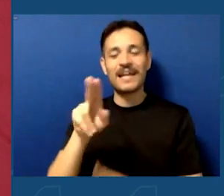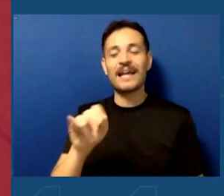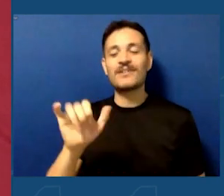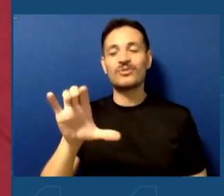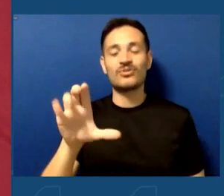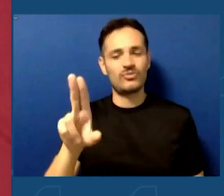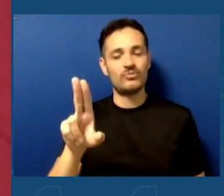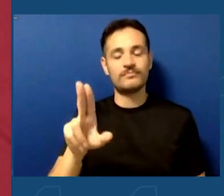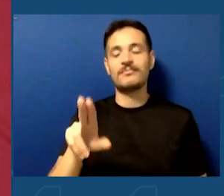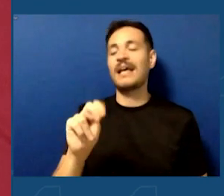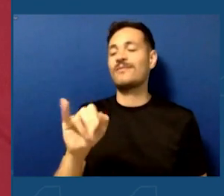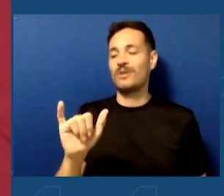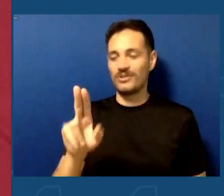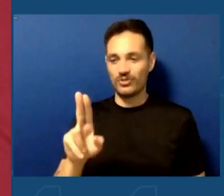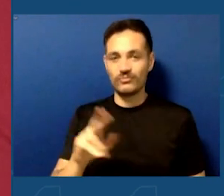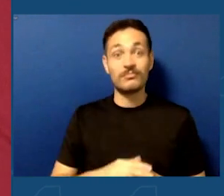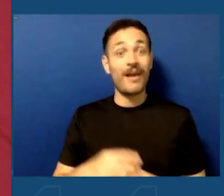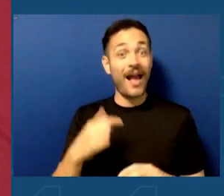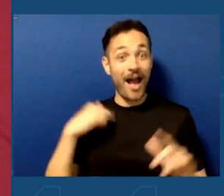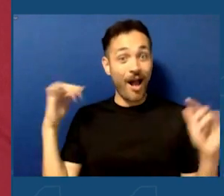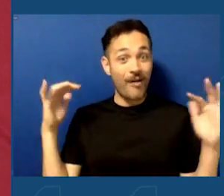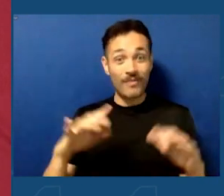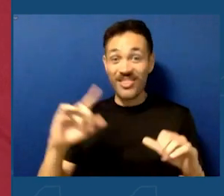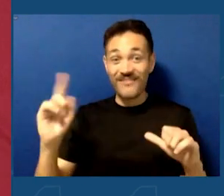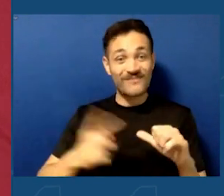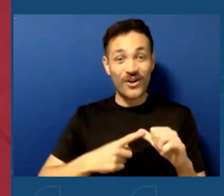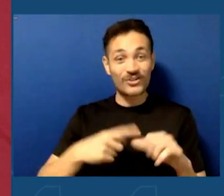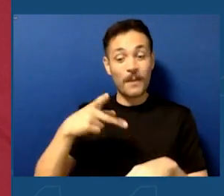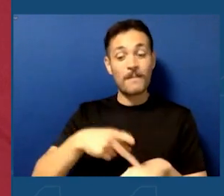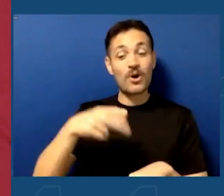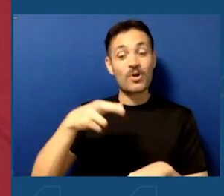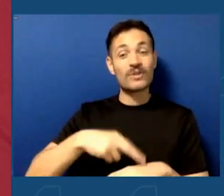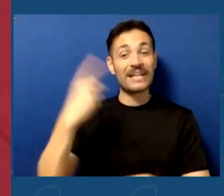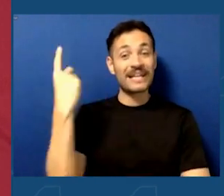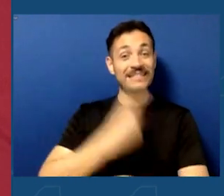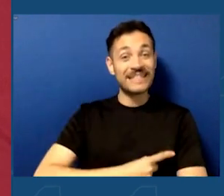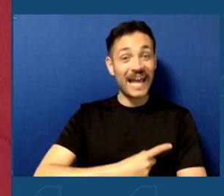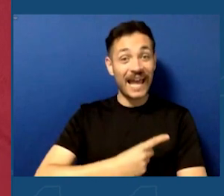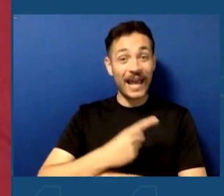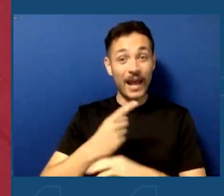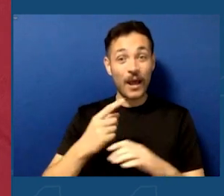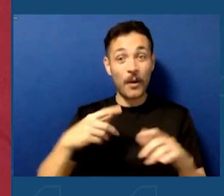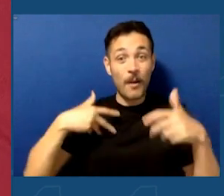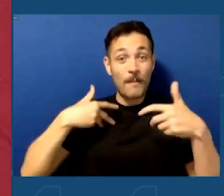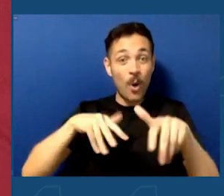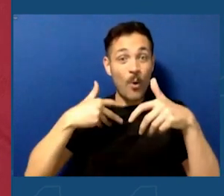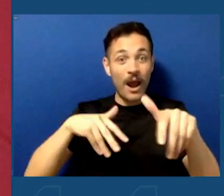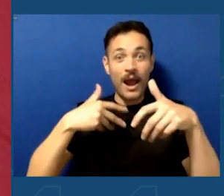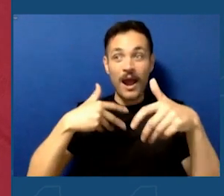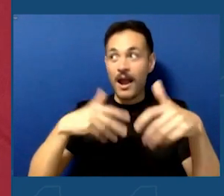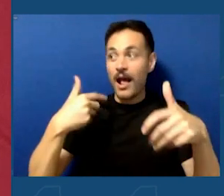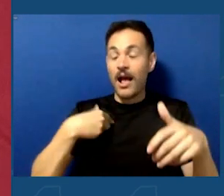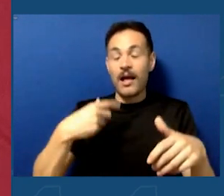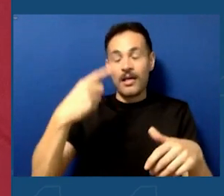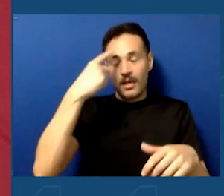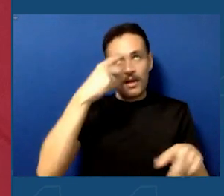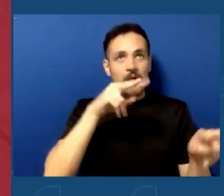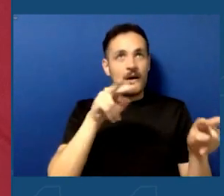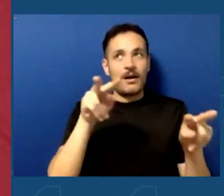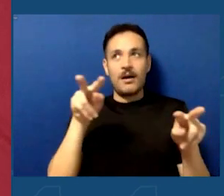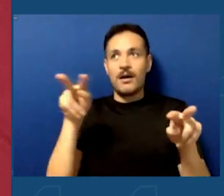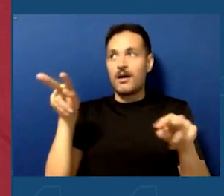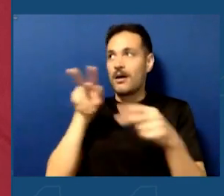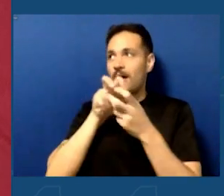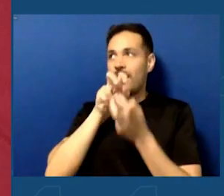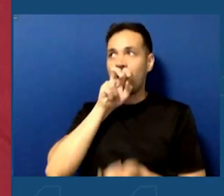Parade, oh my Lord, I was shaking to see that many flags. You don't see that